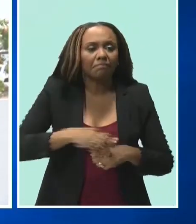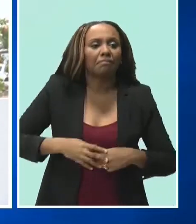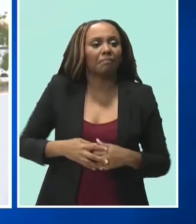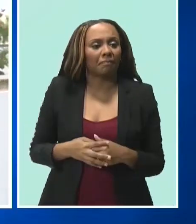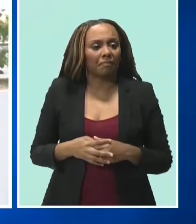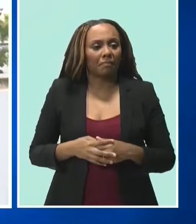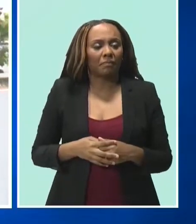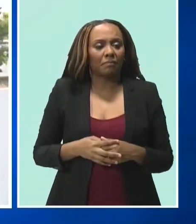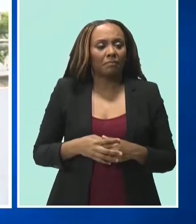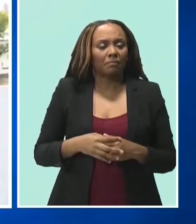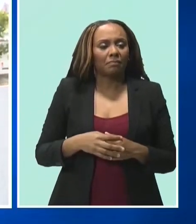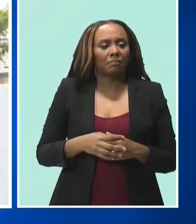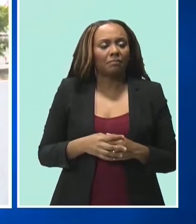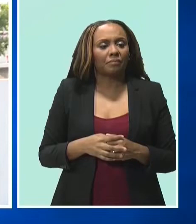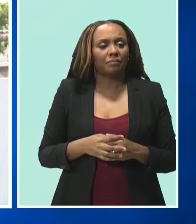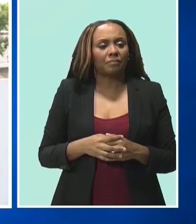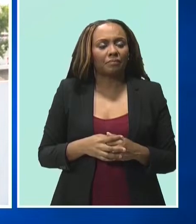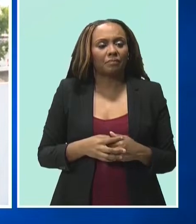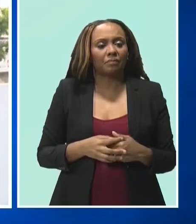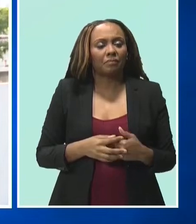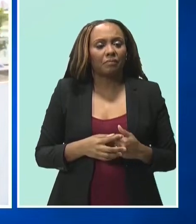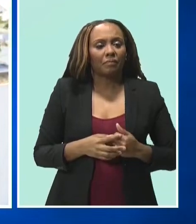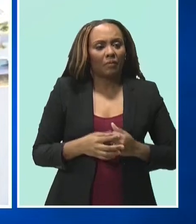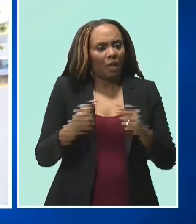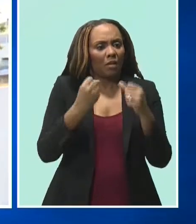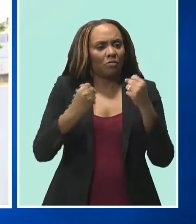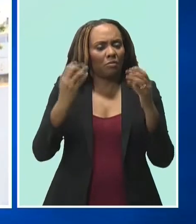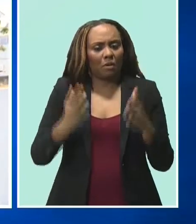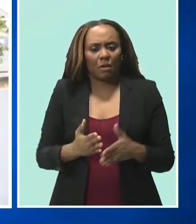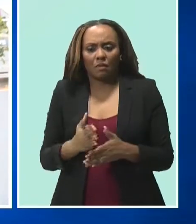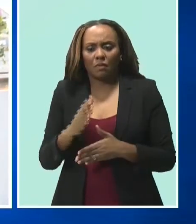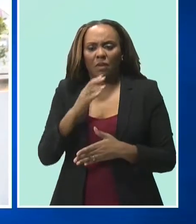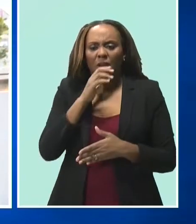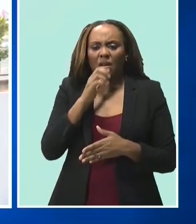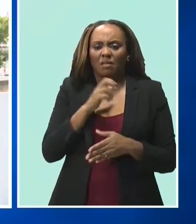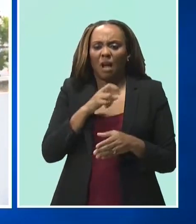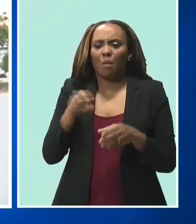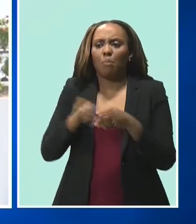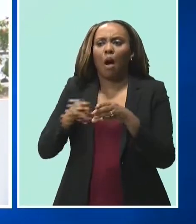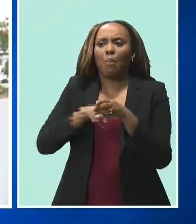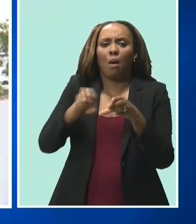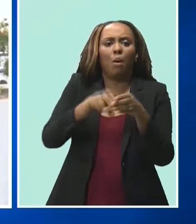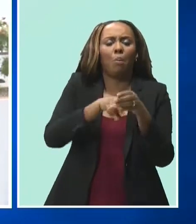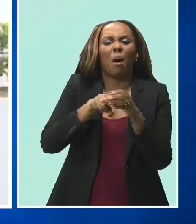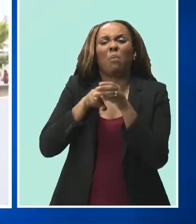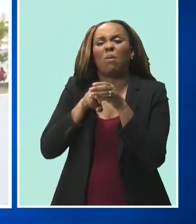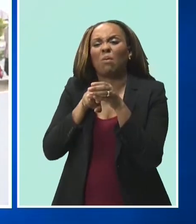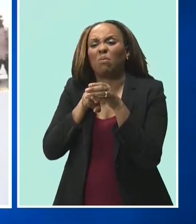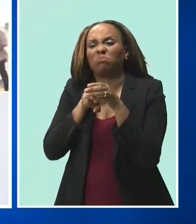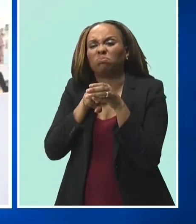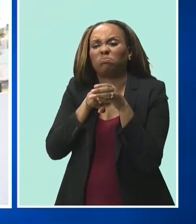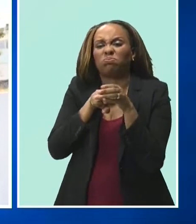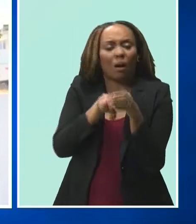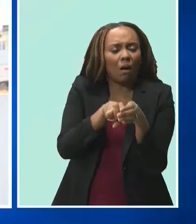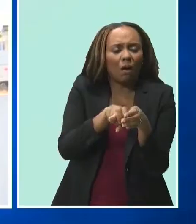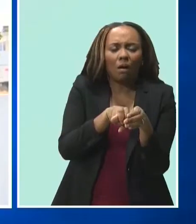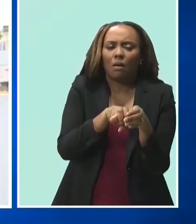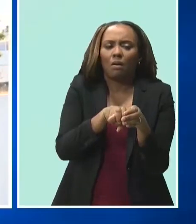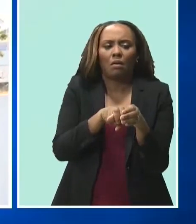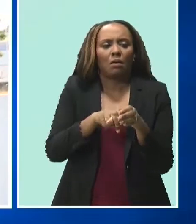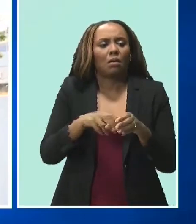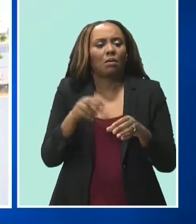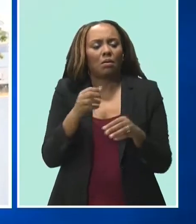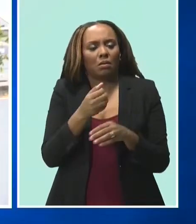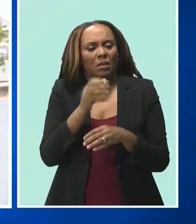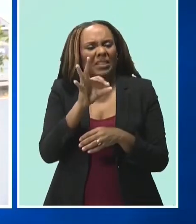Drivers are keeping the numbers at the 6% capacity. I am not going to get into